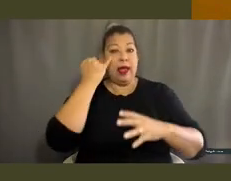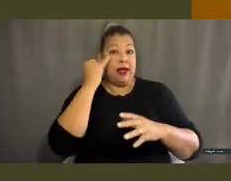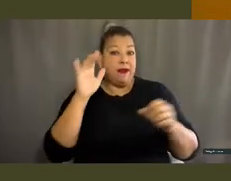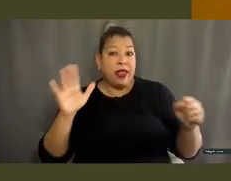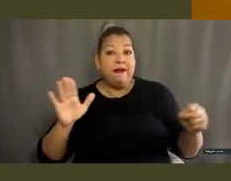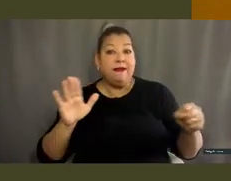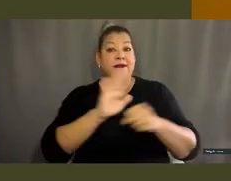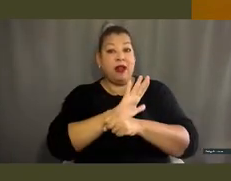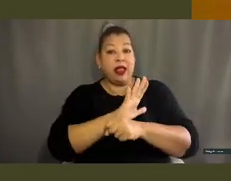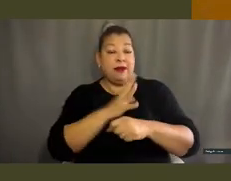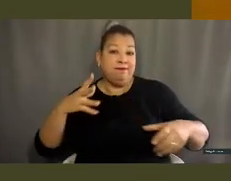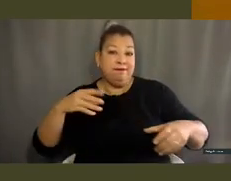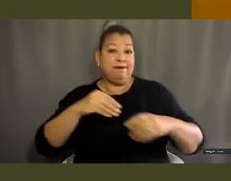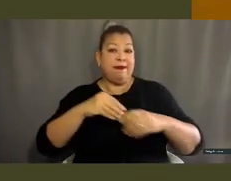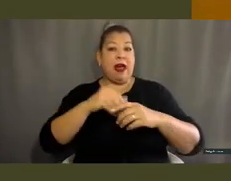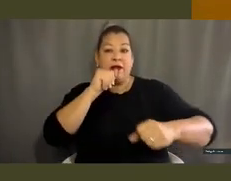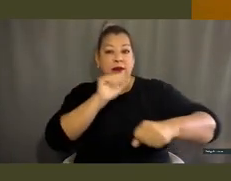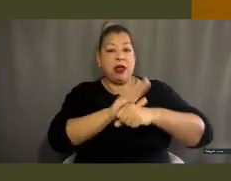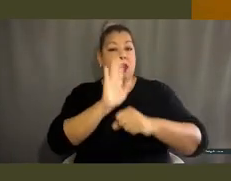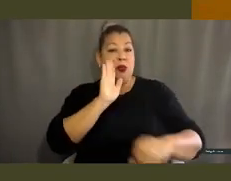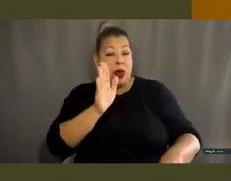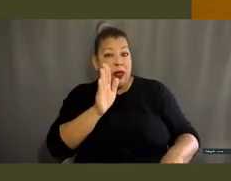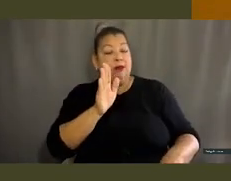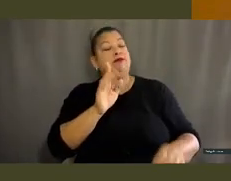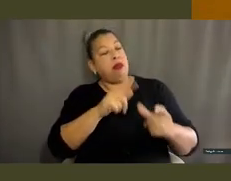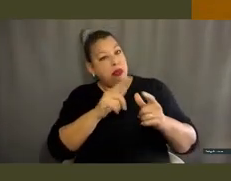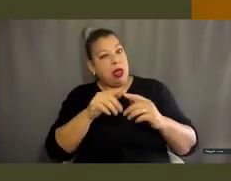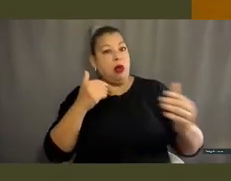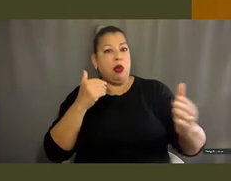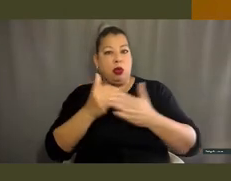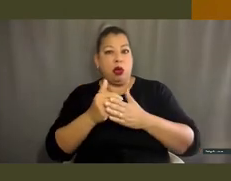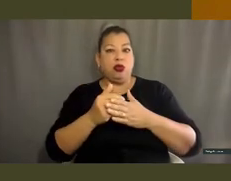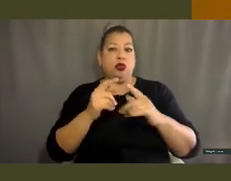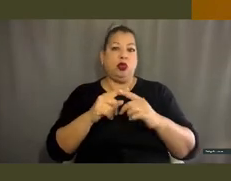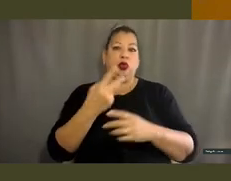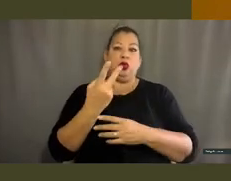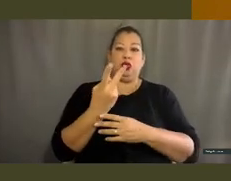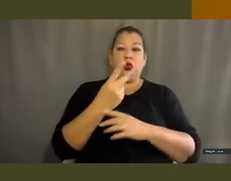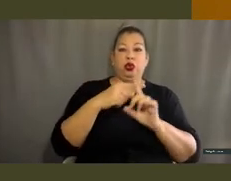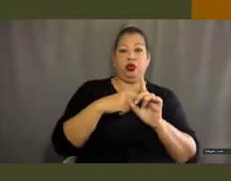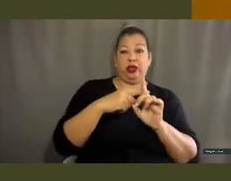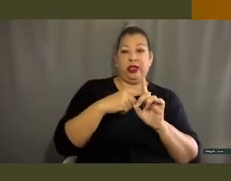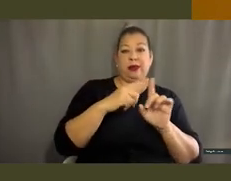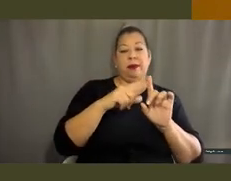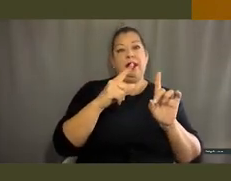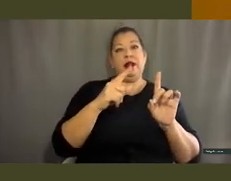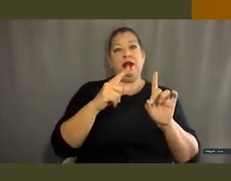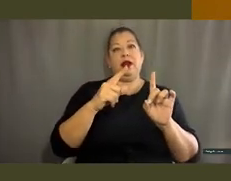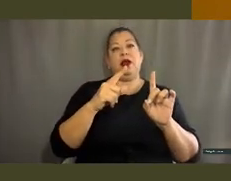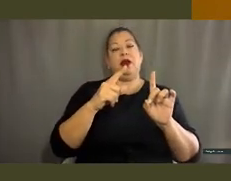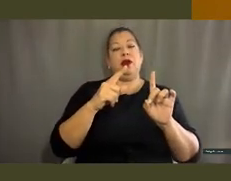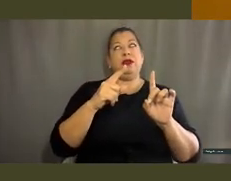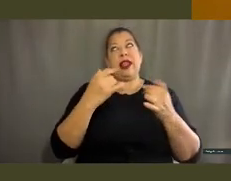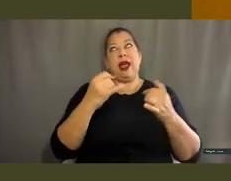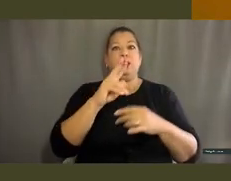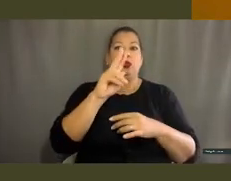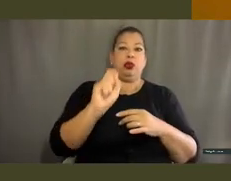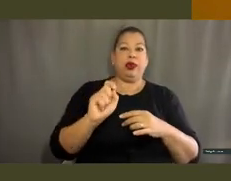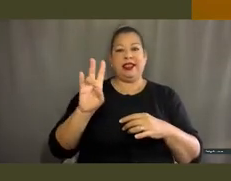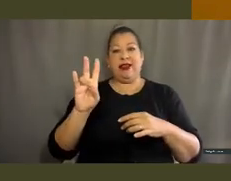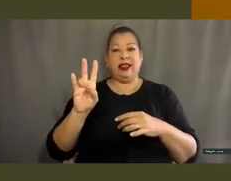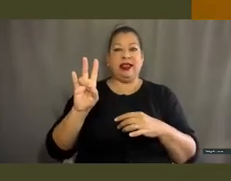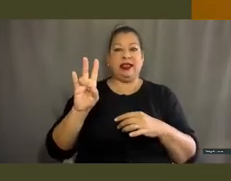are getting closer to 2 degrees in the long run. But I think with the current ones, we are more heading like 2.7. And that's definitely a world